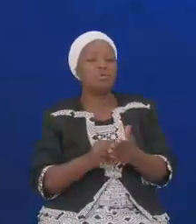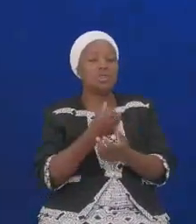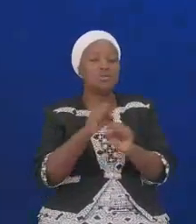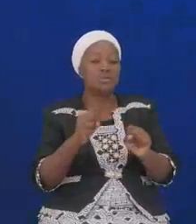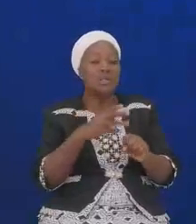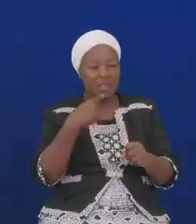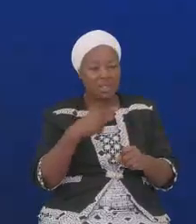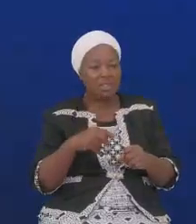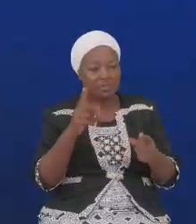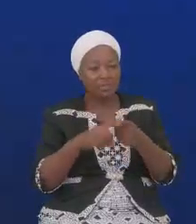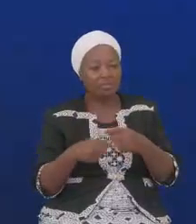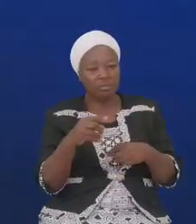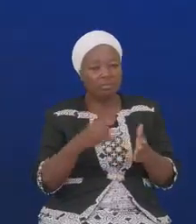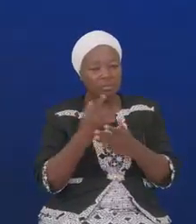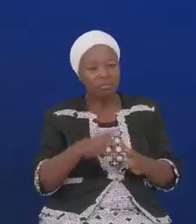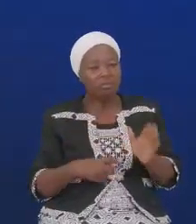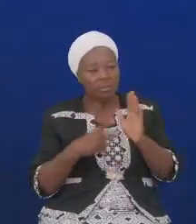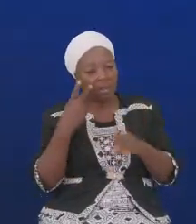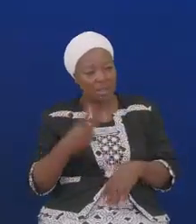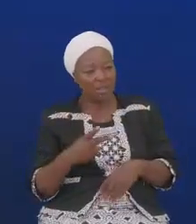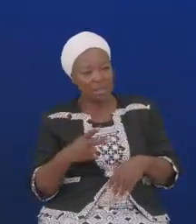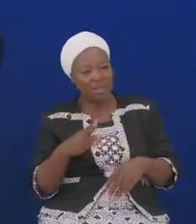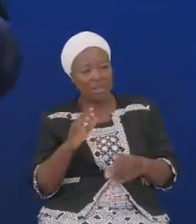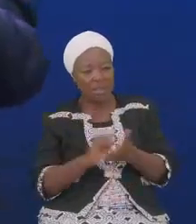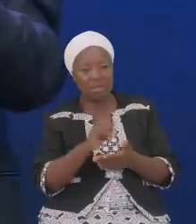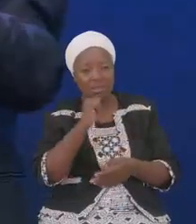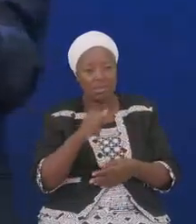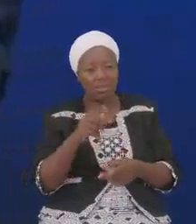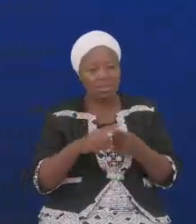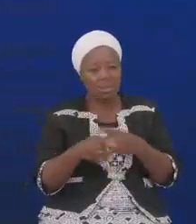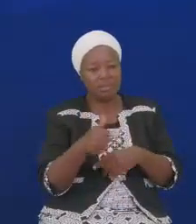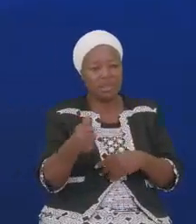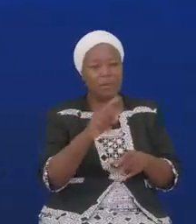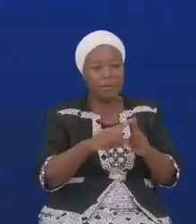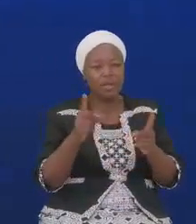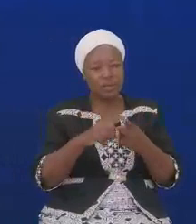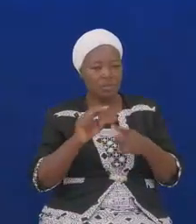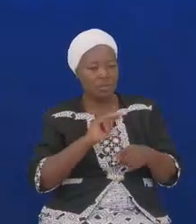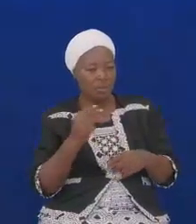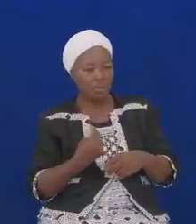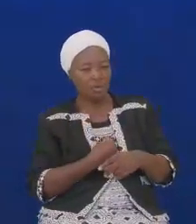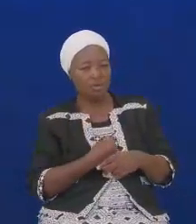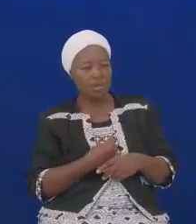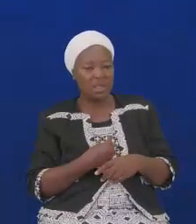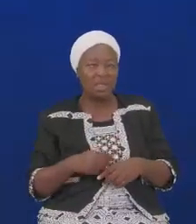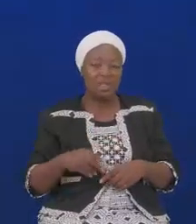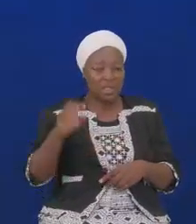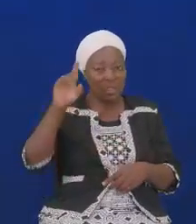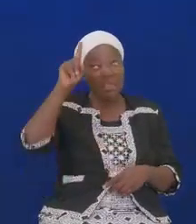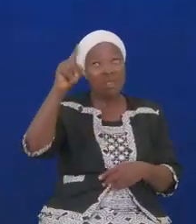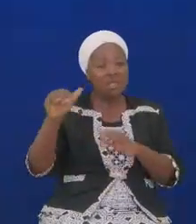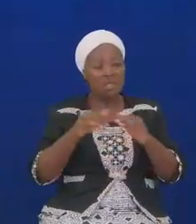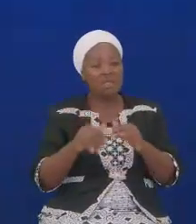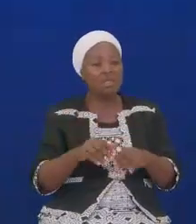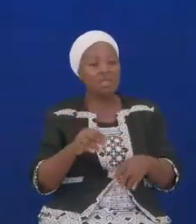was revealed that not unto themselves but unto us they did minister the things